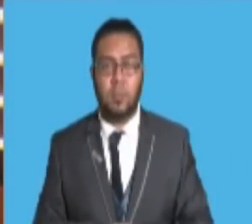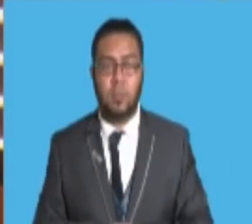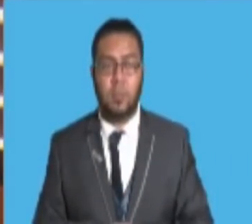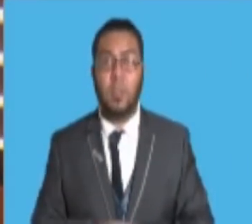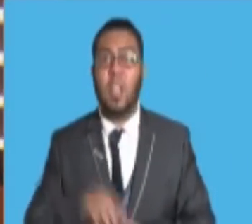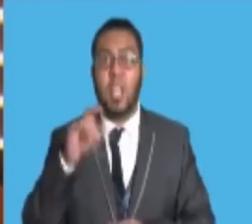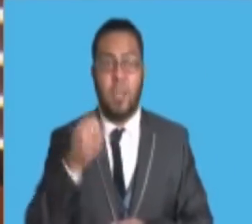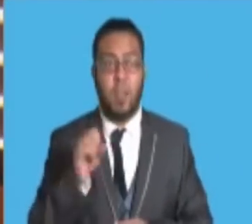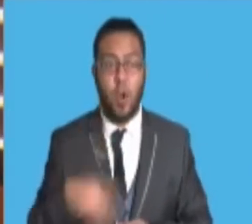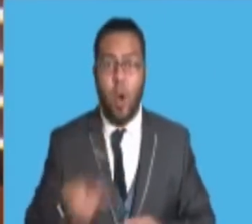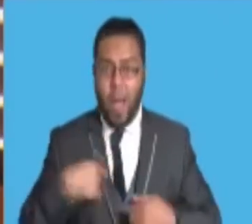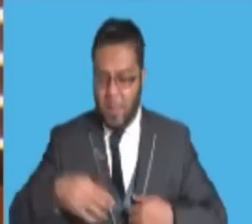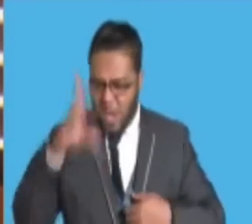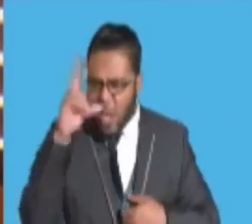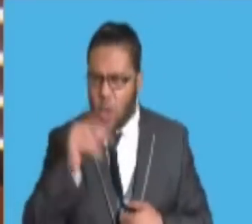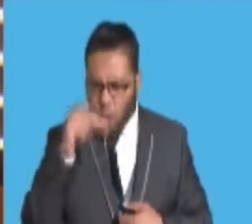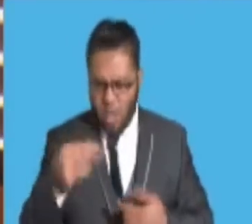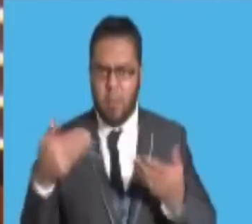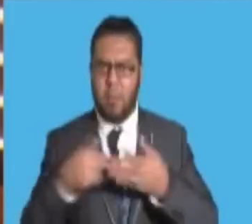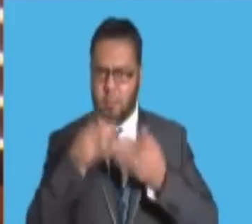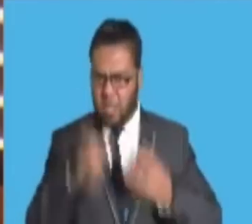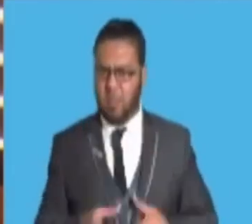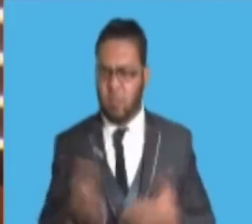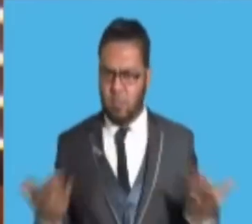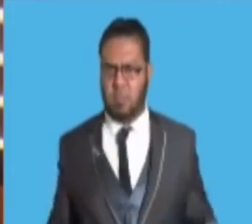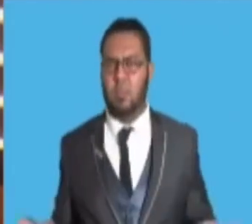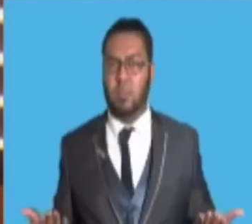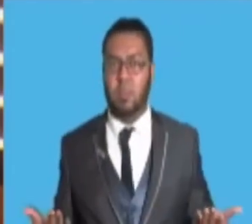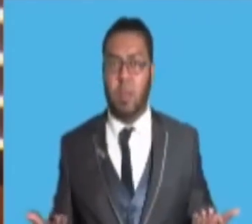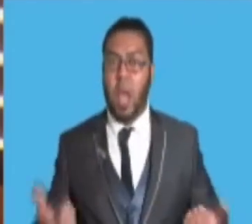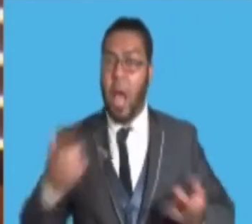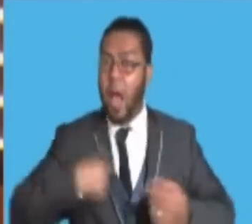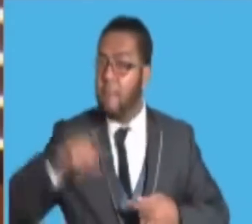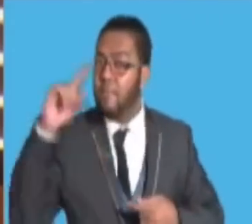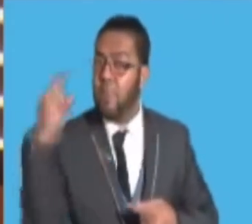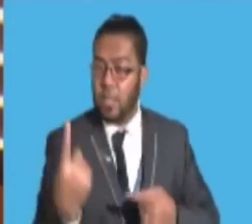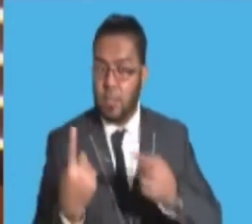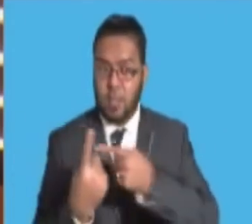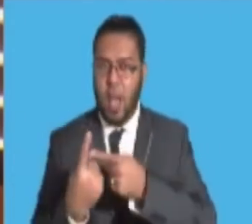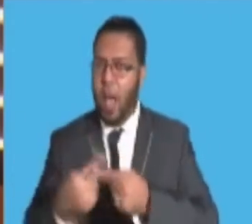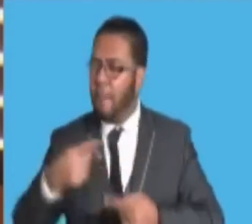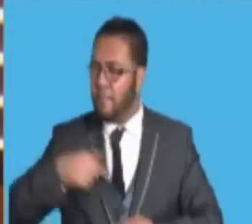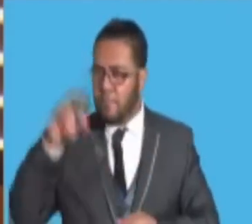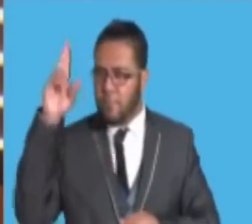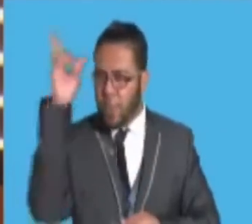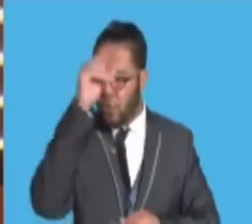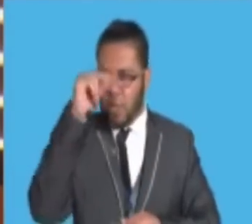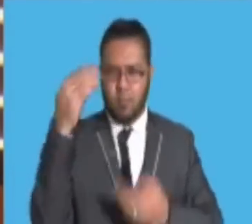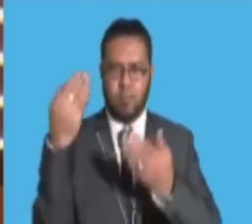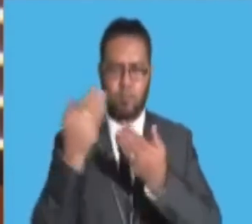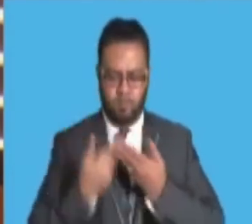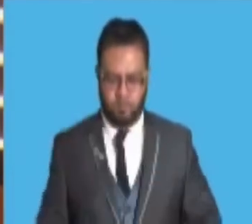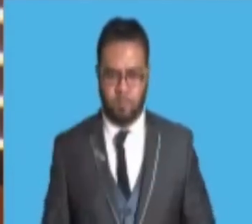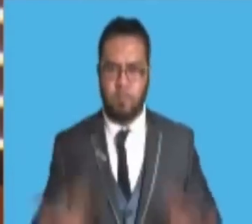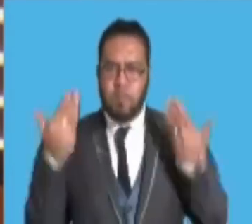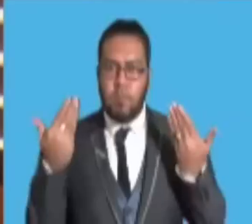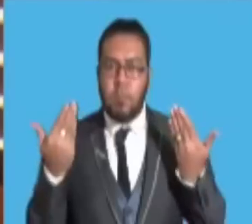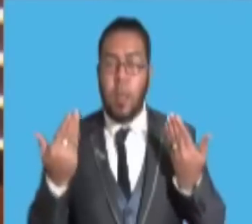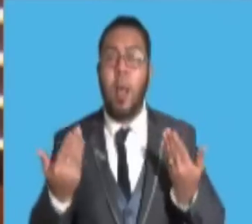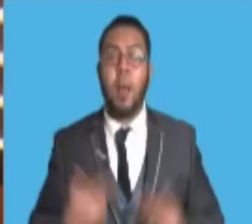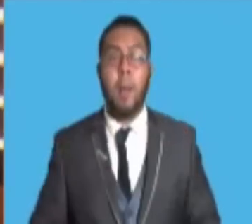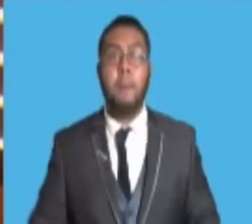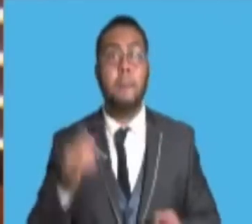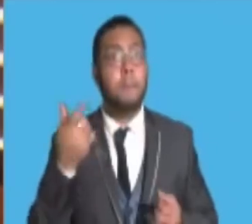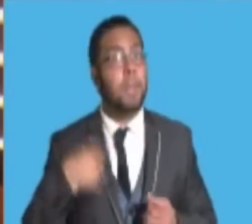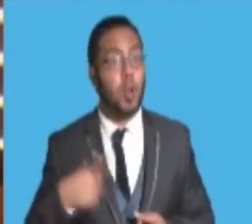even though I'm an Itoke of an Itoke, I'm first and foremost a Fijian. Yeah, yeah, yeah. And because of Miriamma,